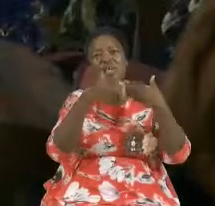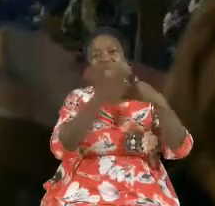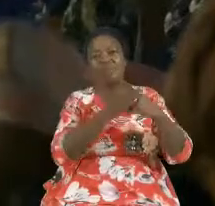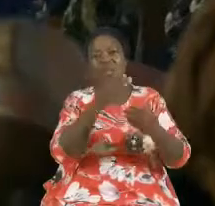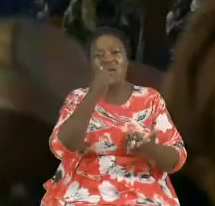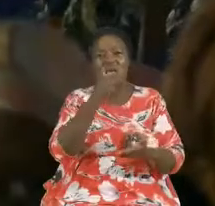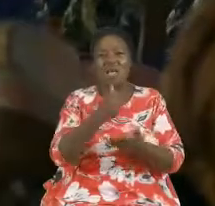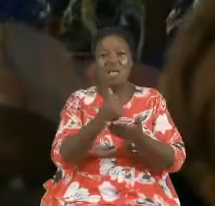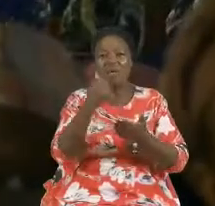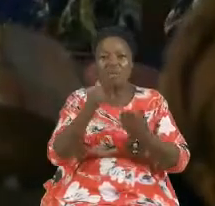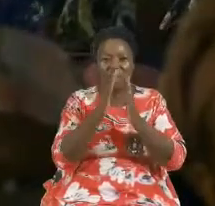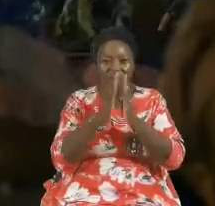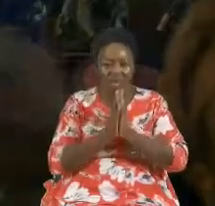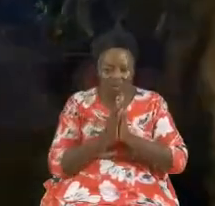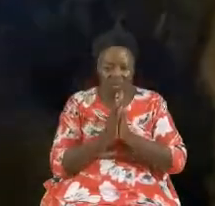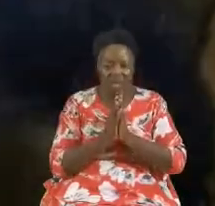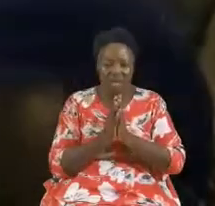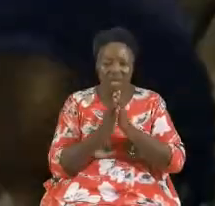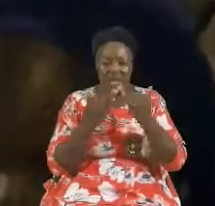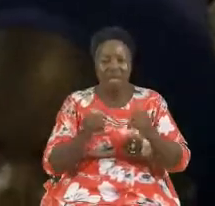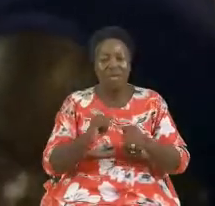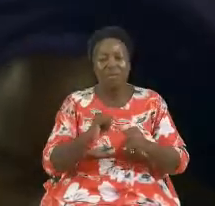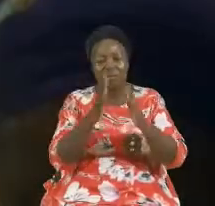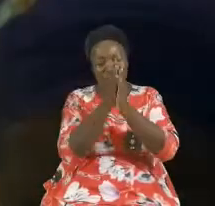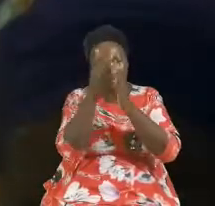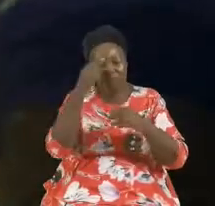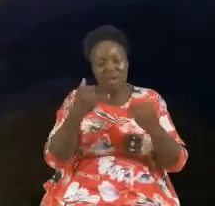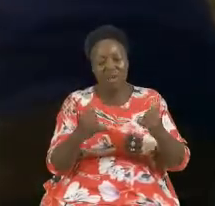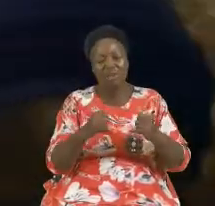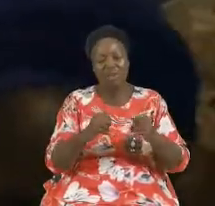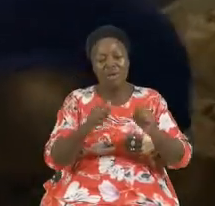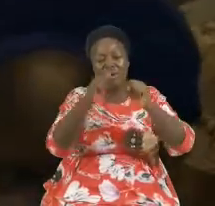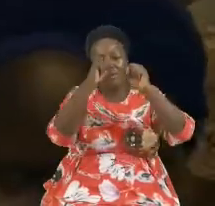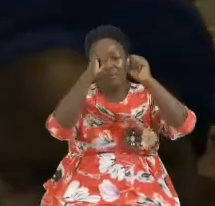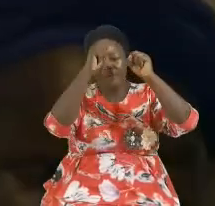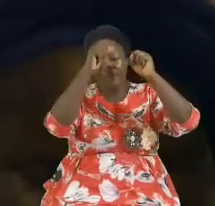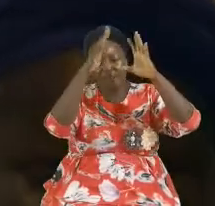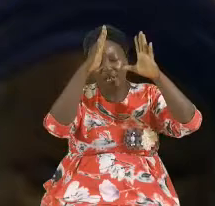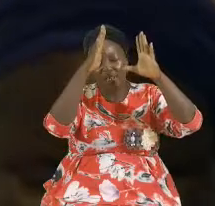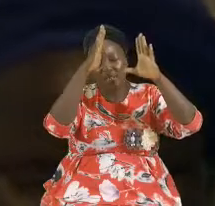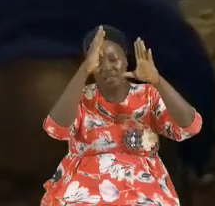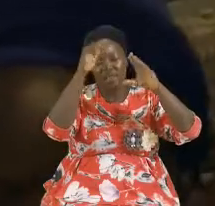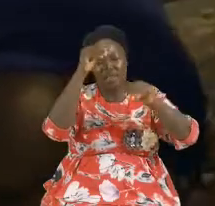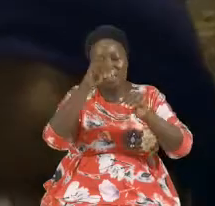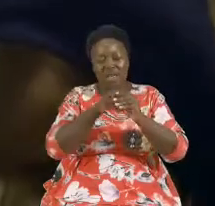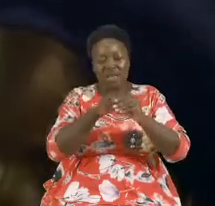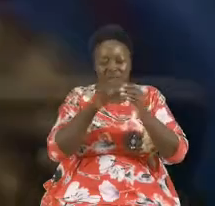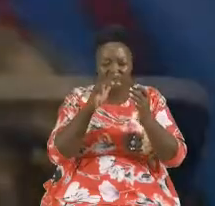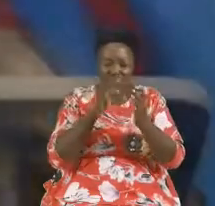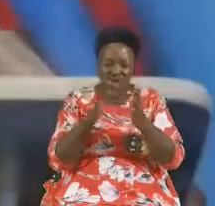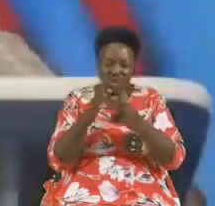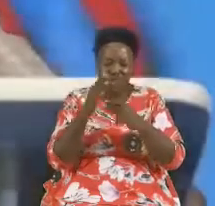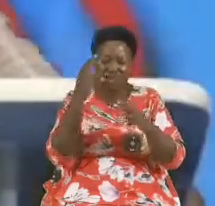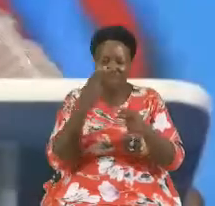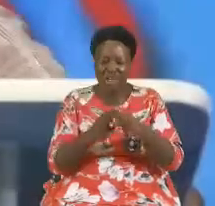in the book of life in heaven. Amen. I'm praying for you now,